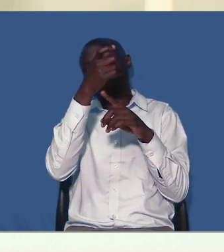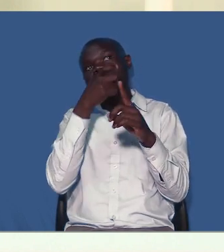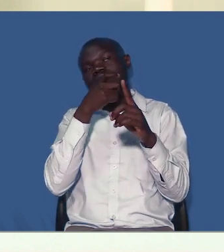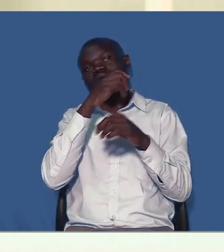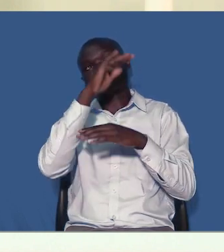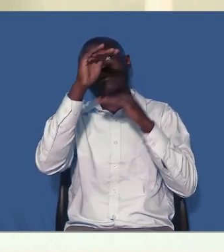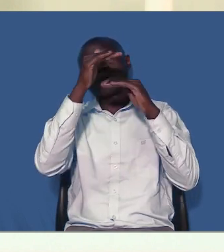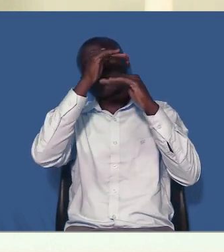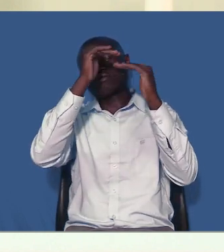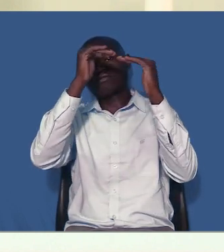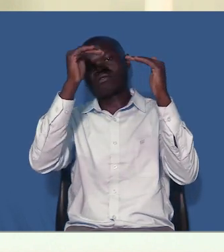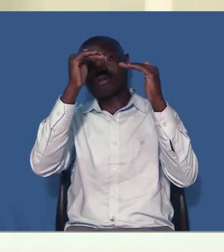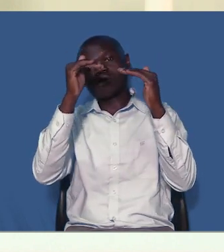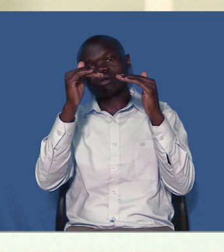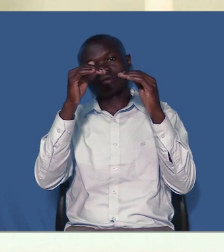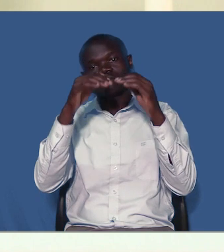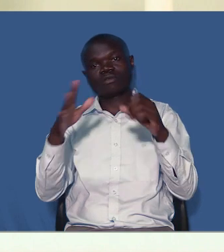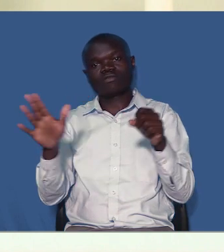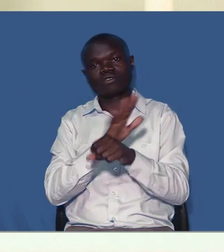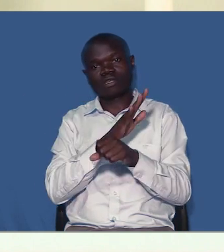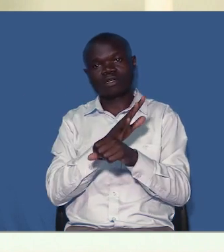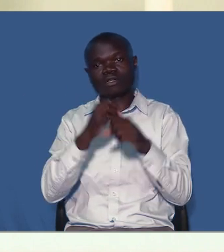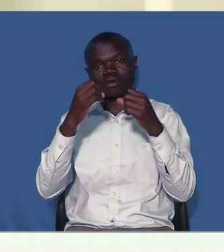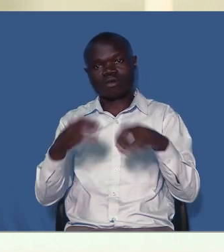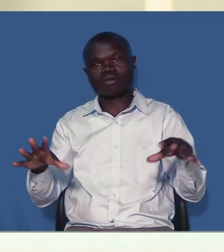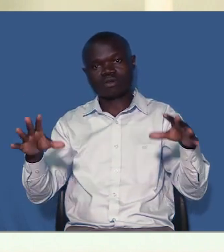goodness and lost in your love.